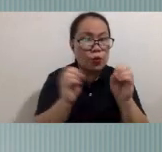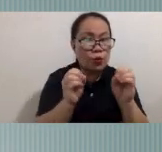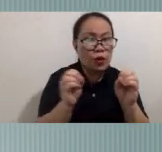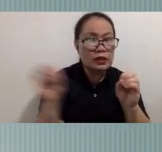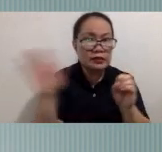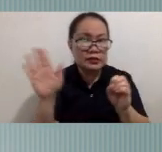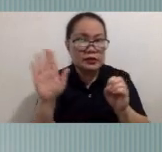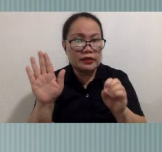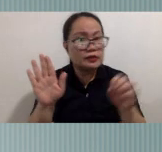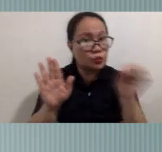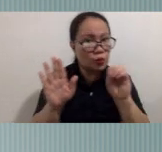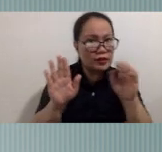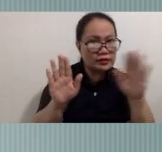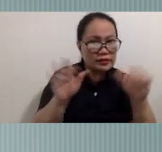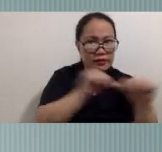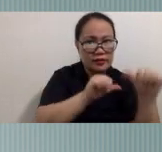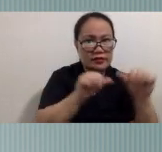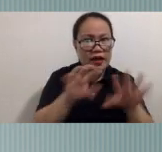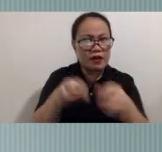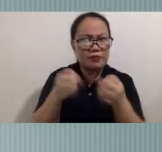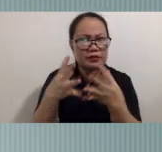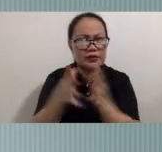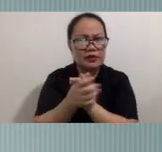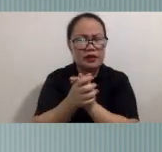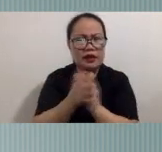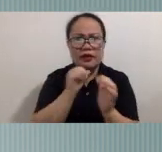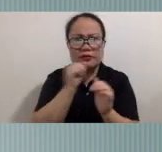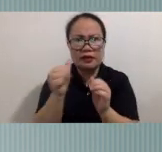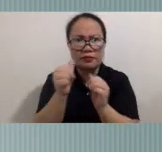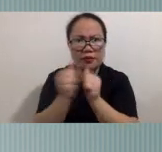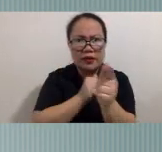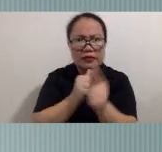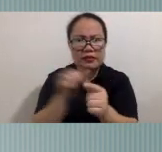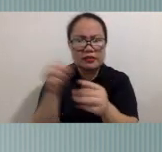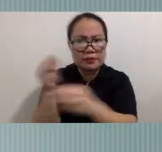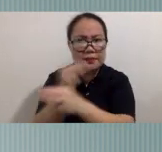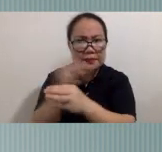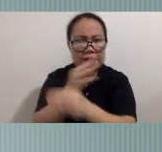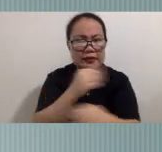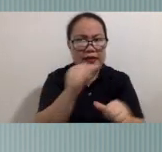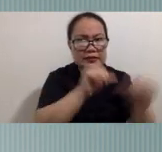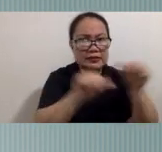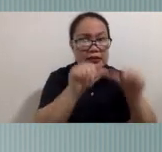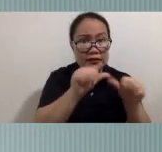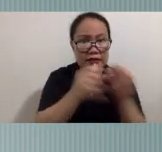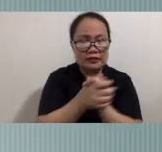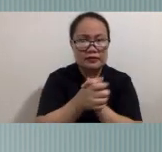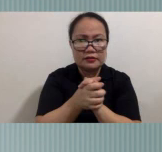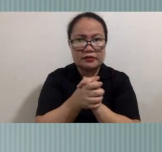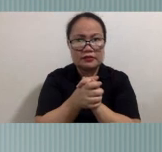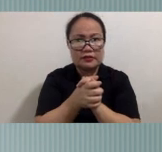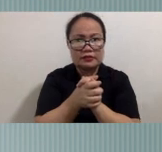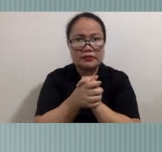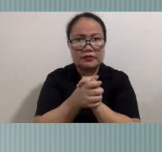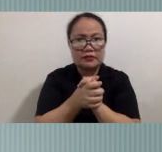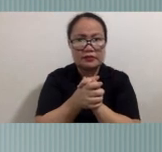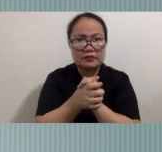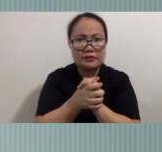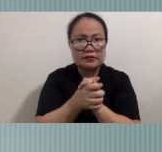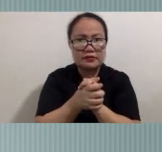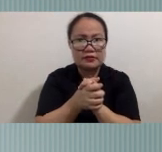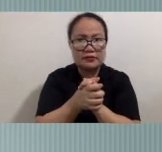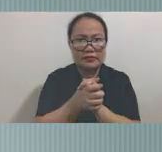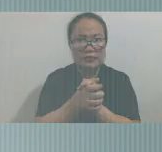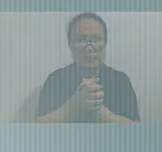means union. So, wala doon sa union. Okay? So, wala sa math, wala sa science. So,